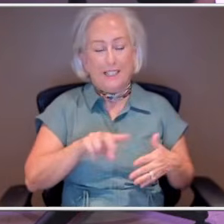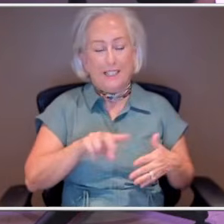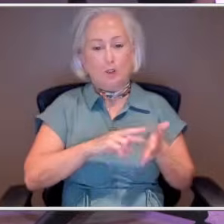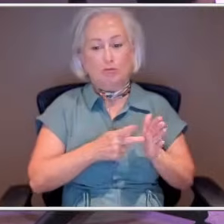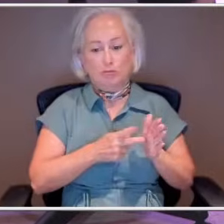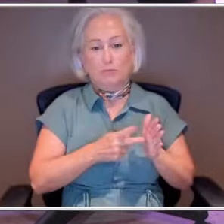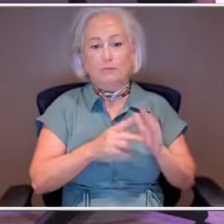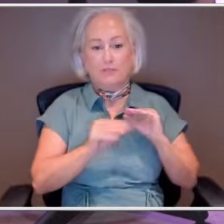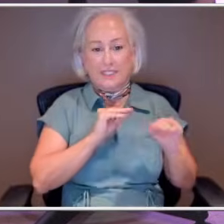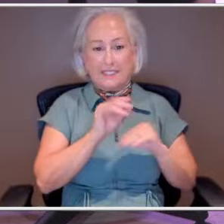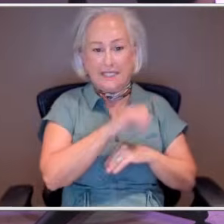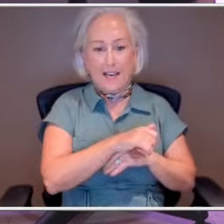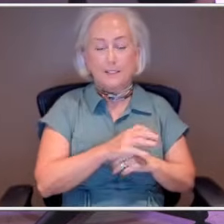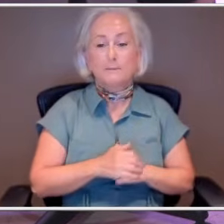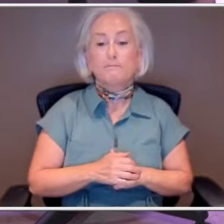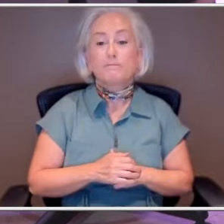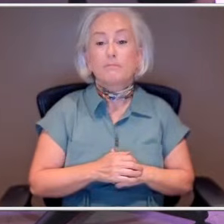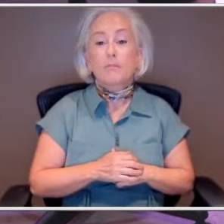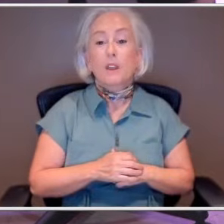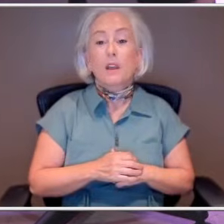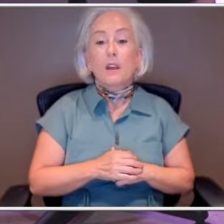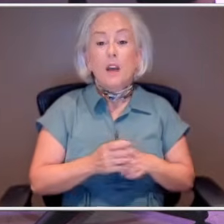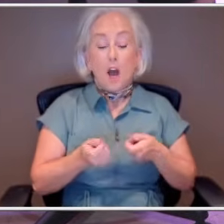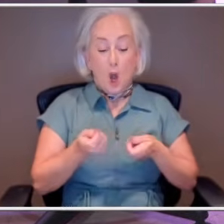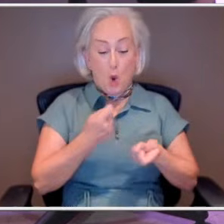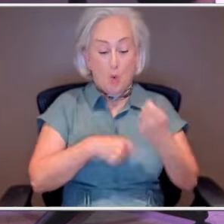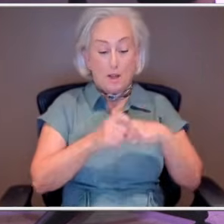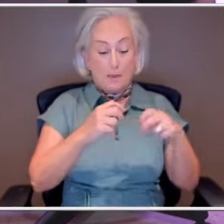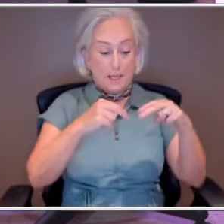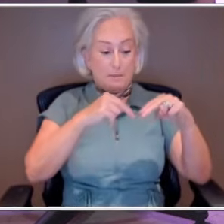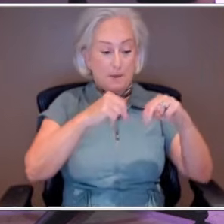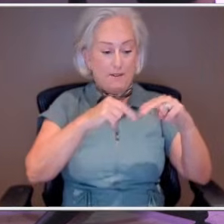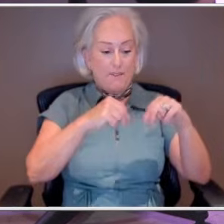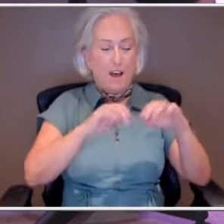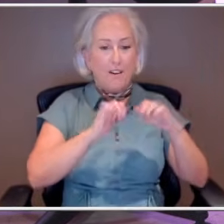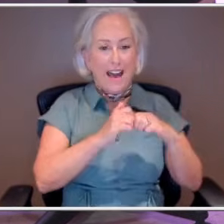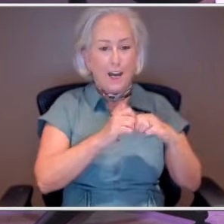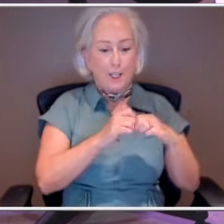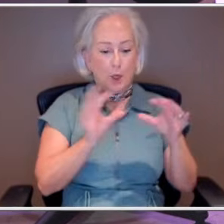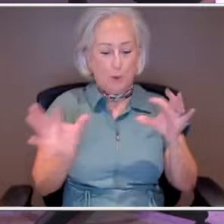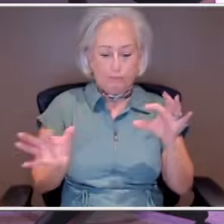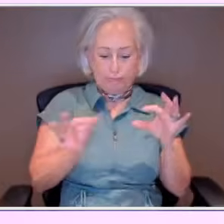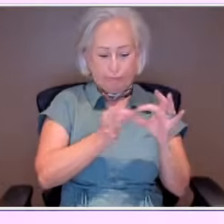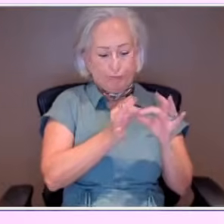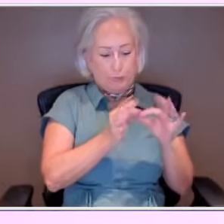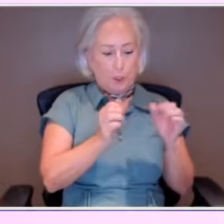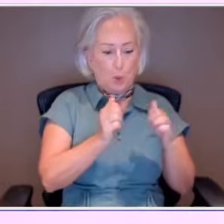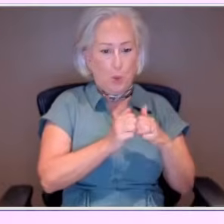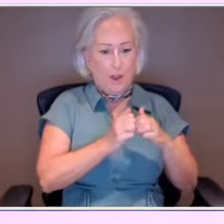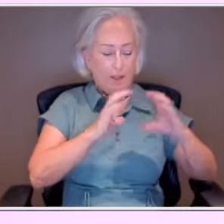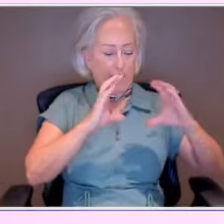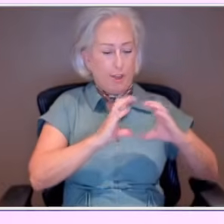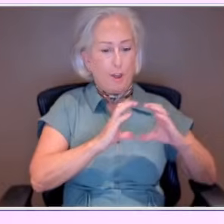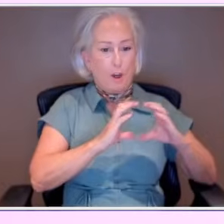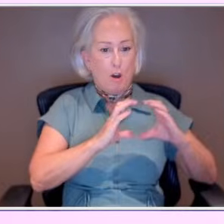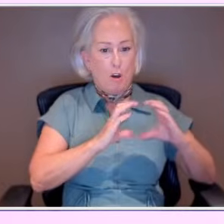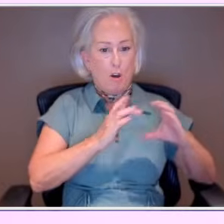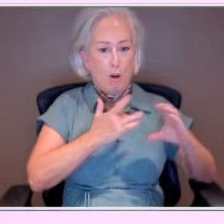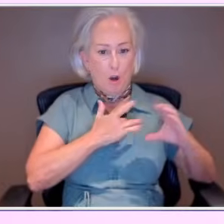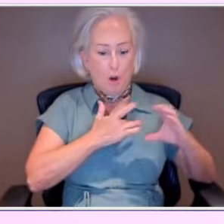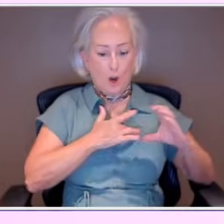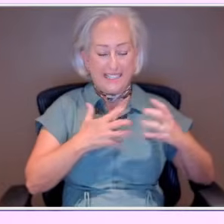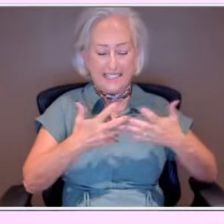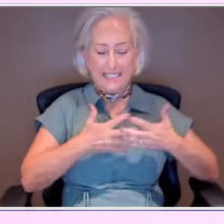replacement valves attached to the existing tissue? That's a great question. Dr. So in Zorn? this case, the valve, the one we used,